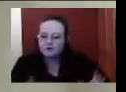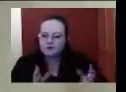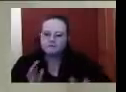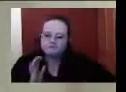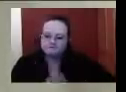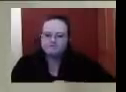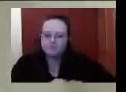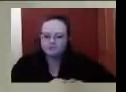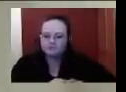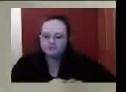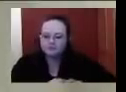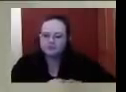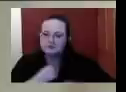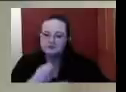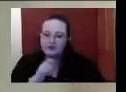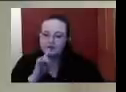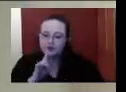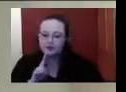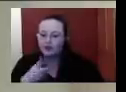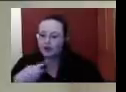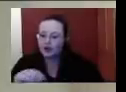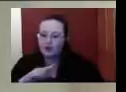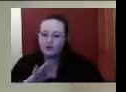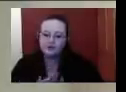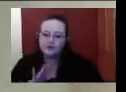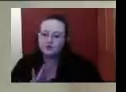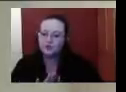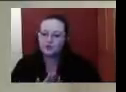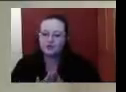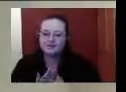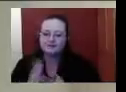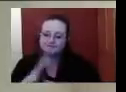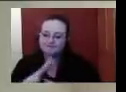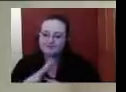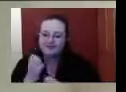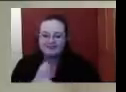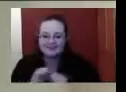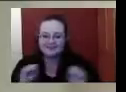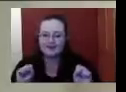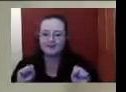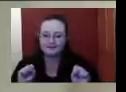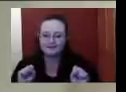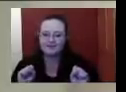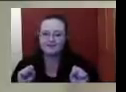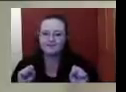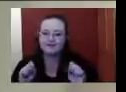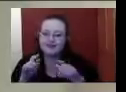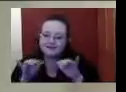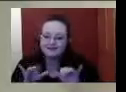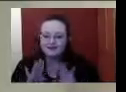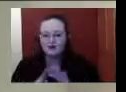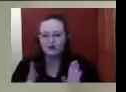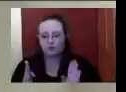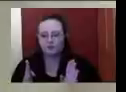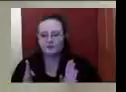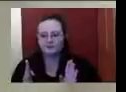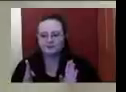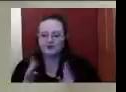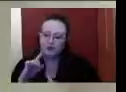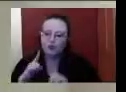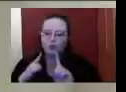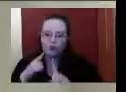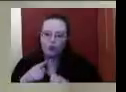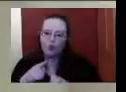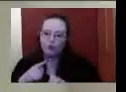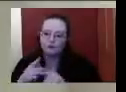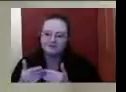partnership to help ensure that our schools stay safe, and stay open. And that's our goal